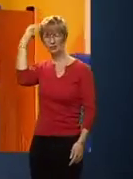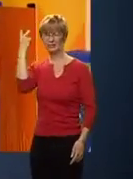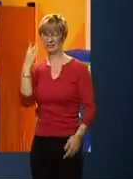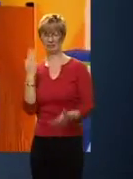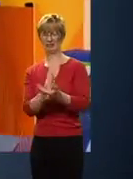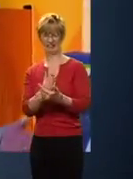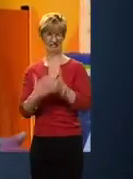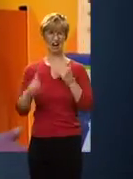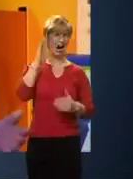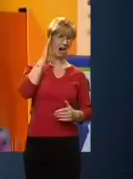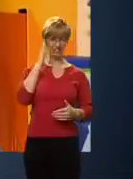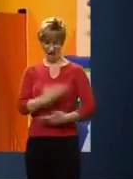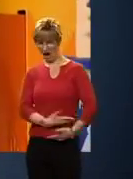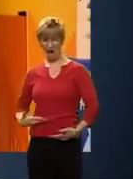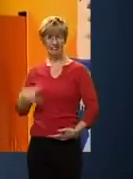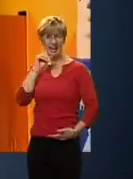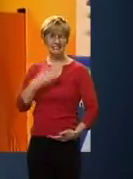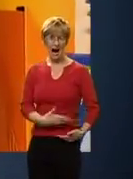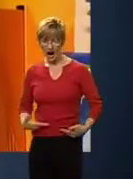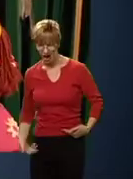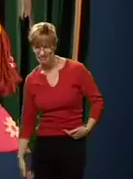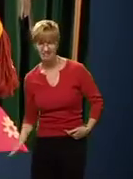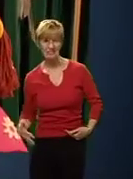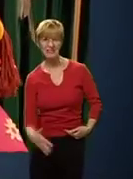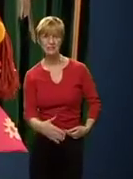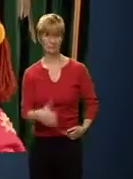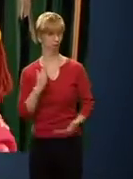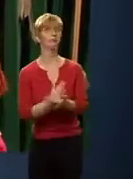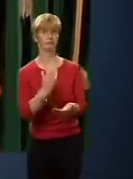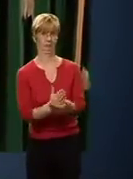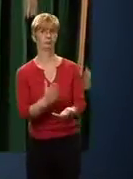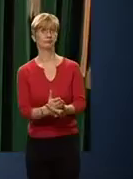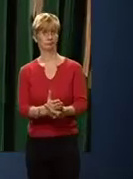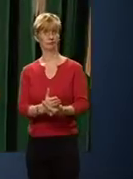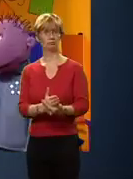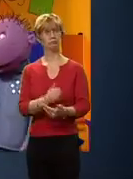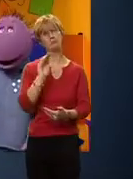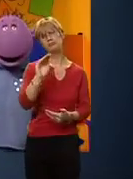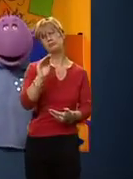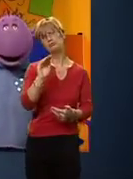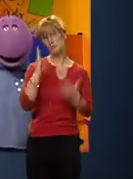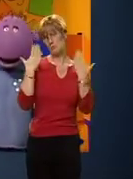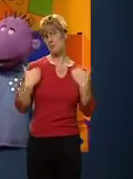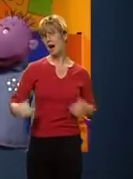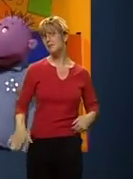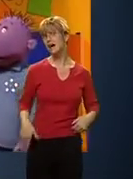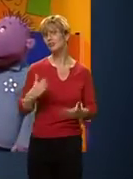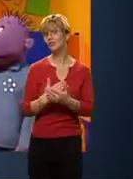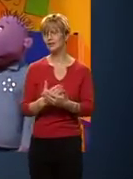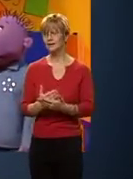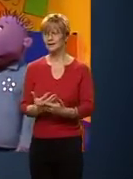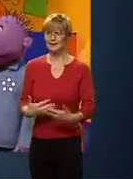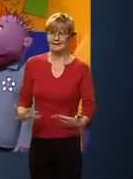it. A top like a lady and a fish's tail? Mm-mm. Are mermaids real, Max? Well, Fizz, nobody